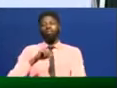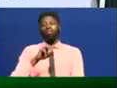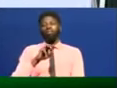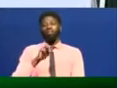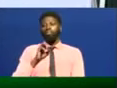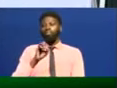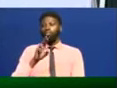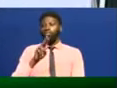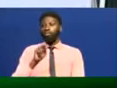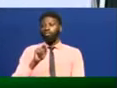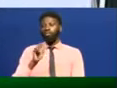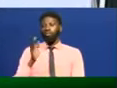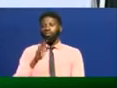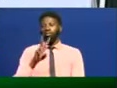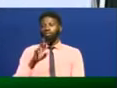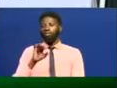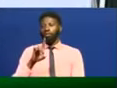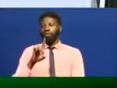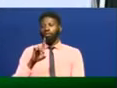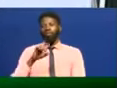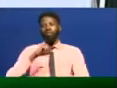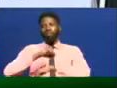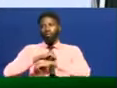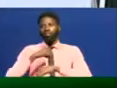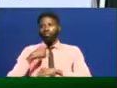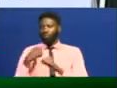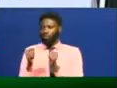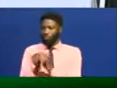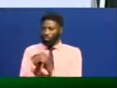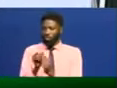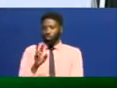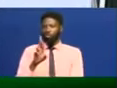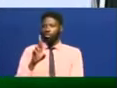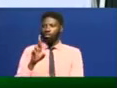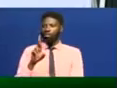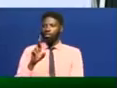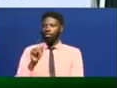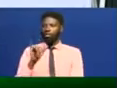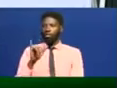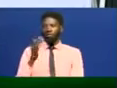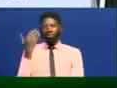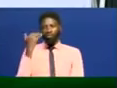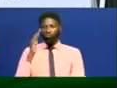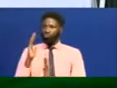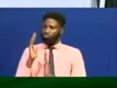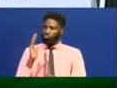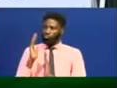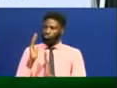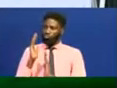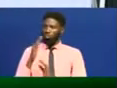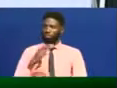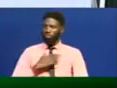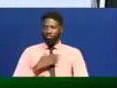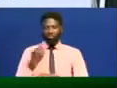Academy. And I stood there with this young man, Ray, who was my bodyguard that day.